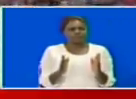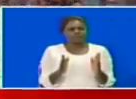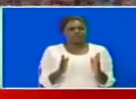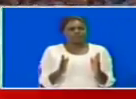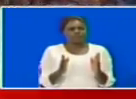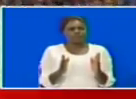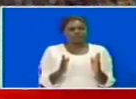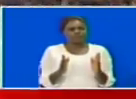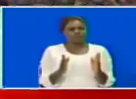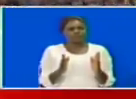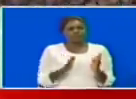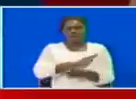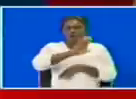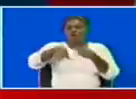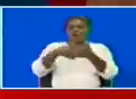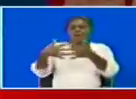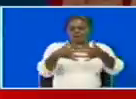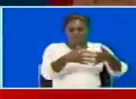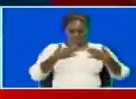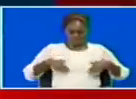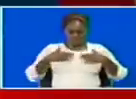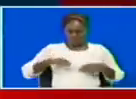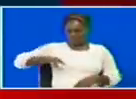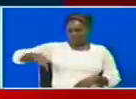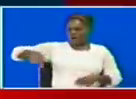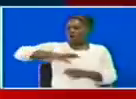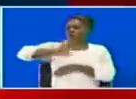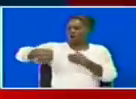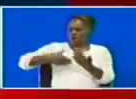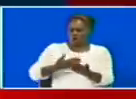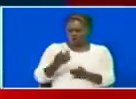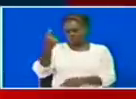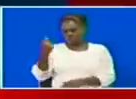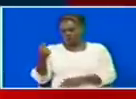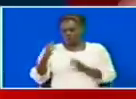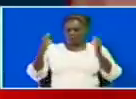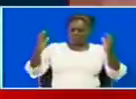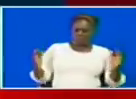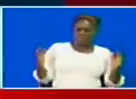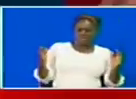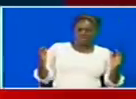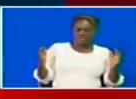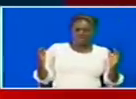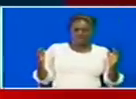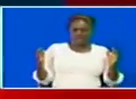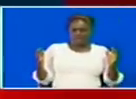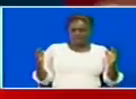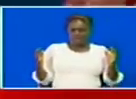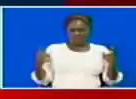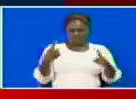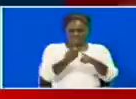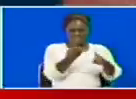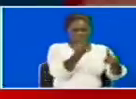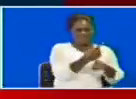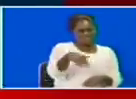Creator so to all Americans in every city near and far small and large from Mountain to Mountain